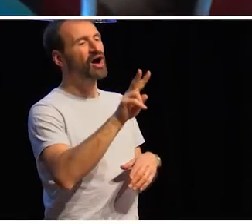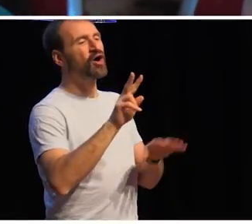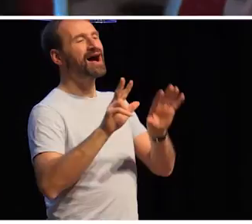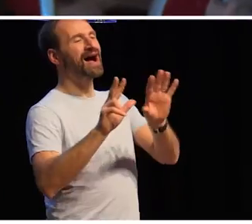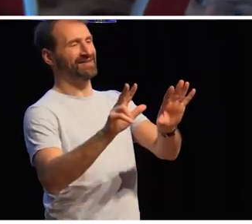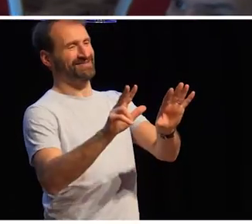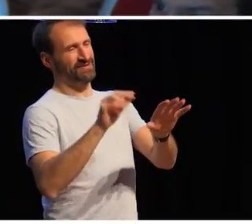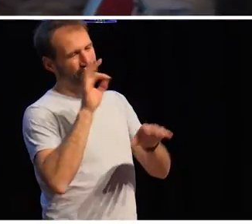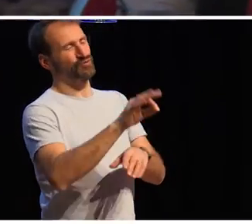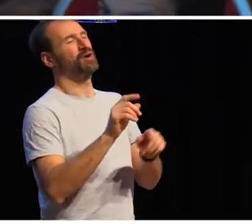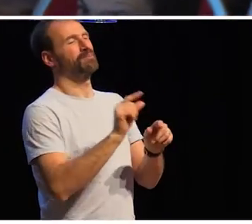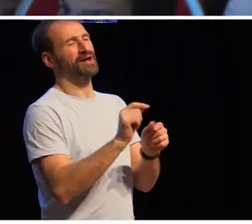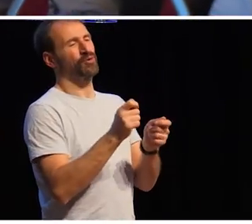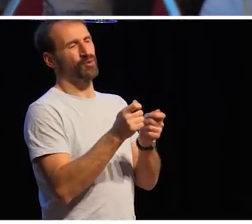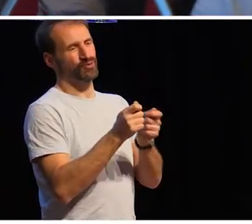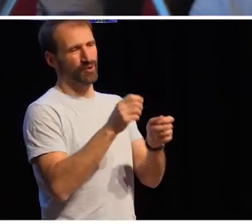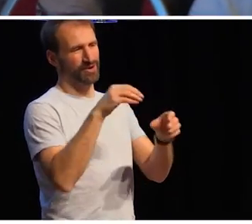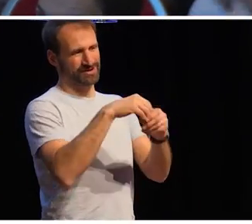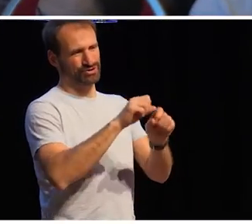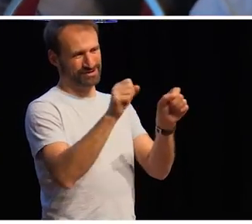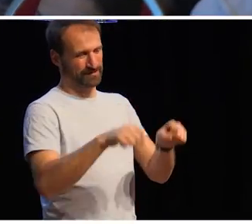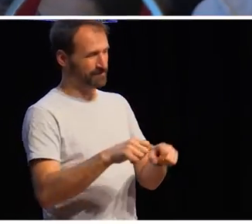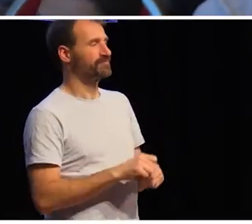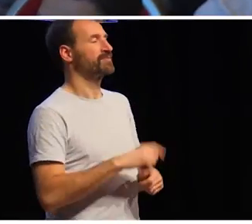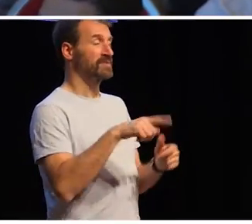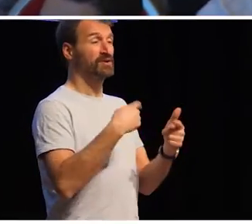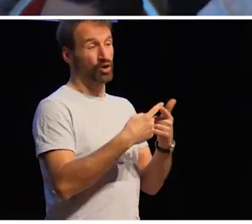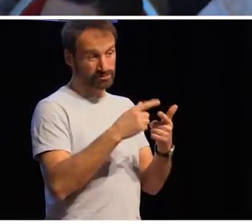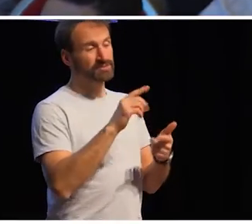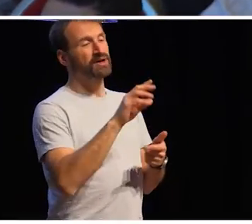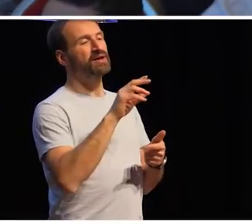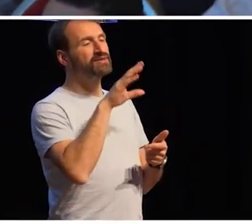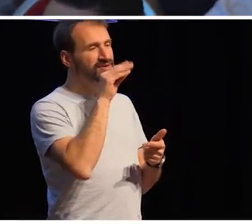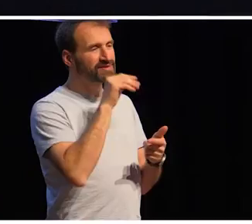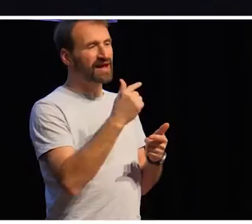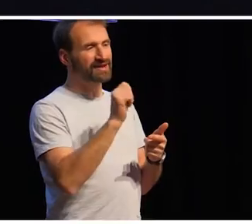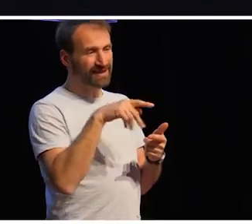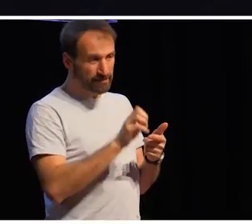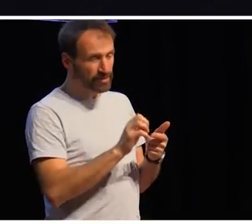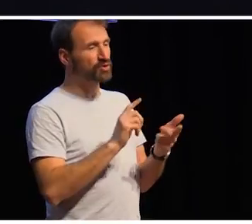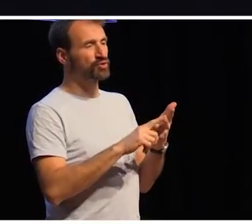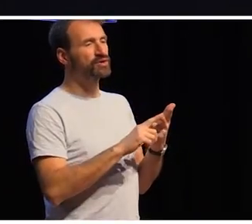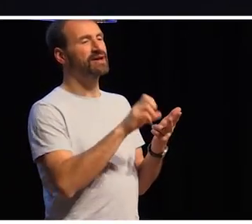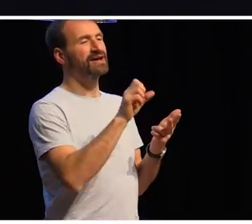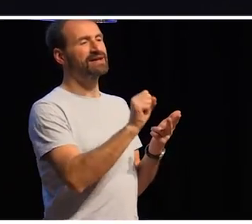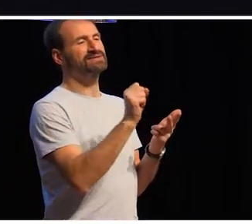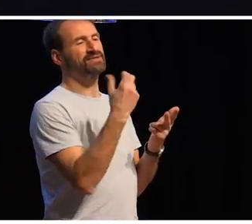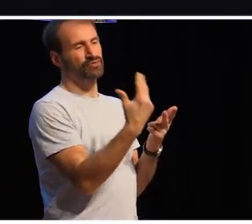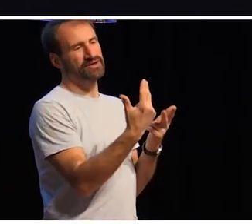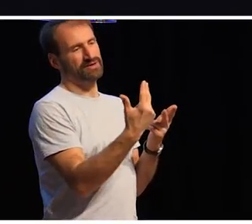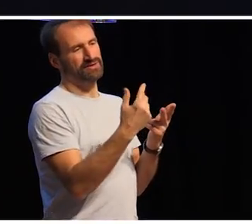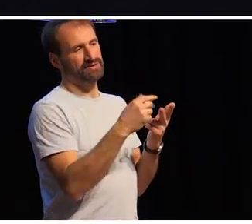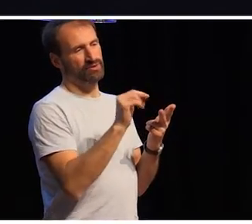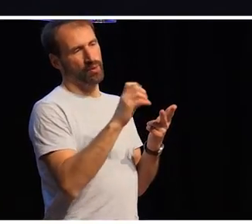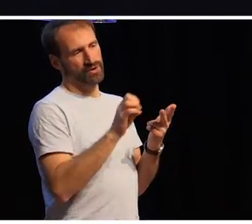there are three other names, which is JerryScript, Duct Tape, and Esprino, that also runs on microcontroller, and it is a different JavaScript